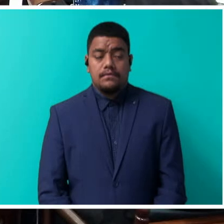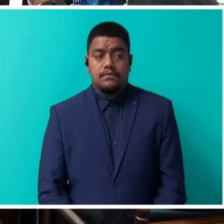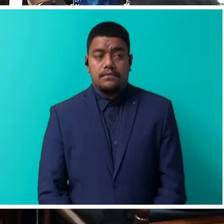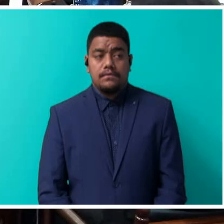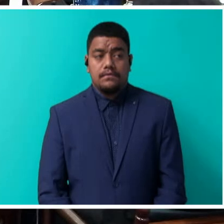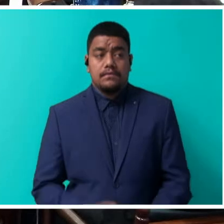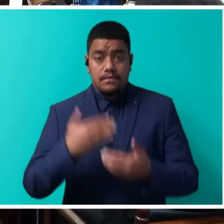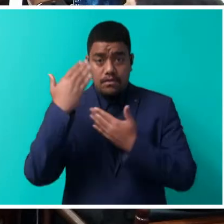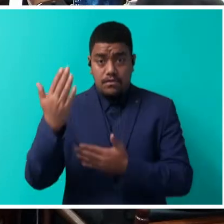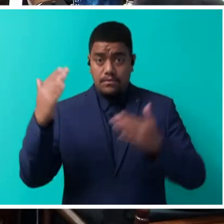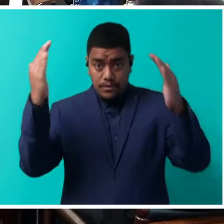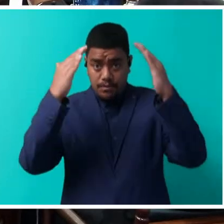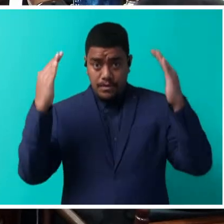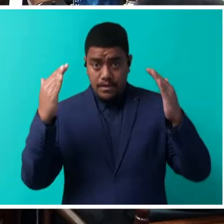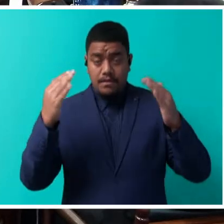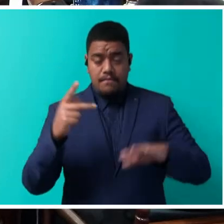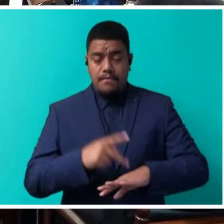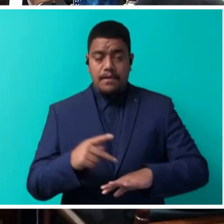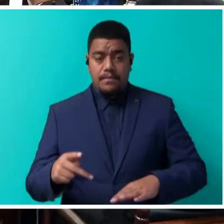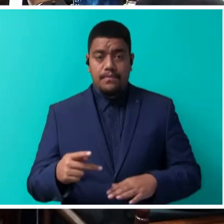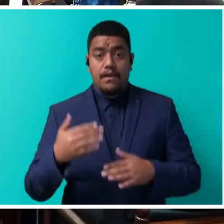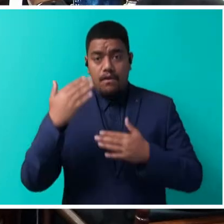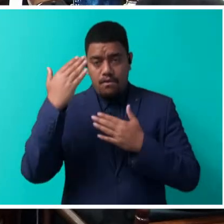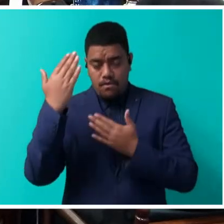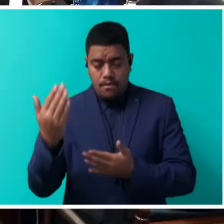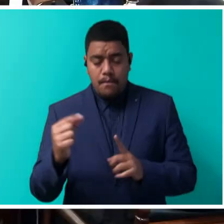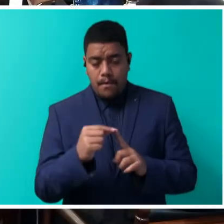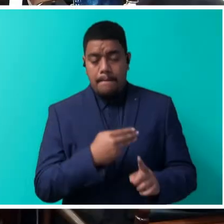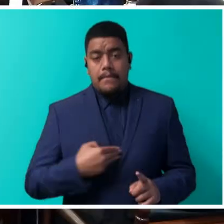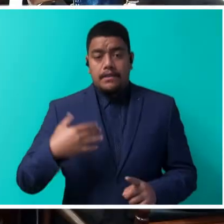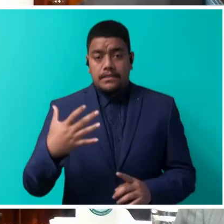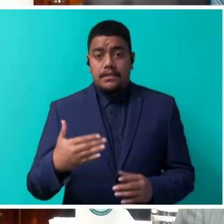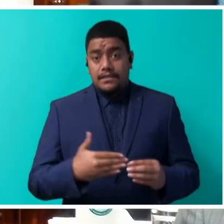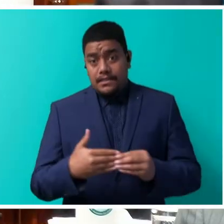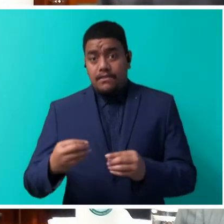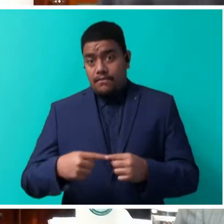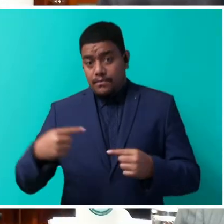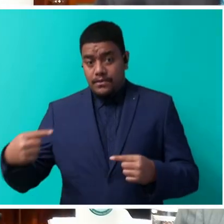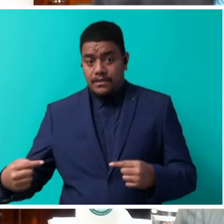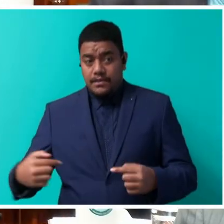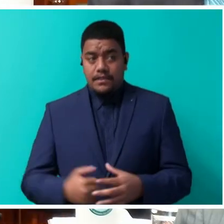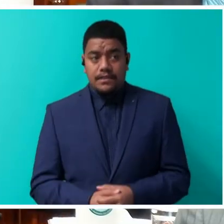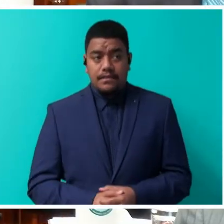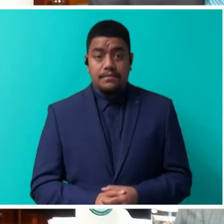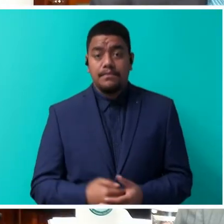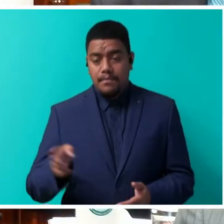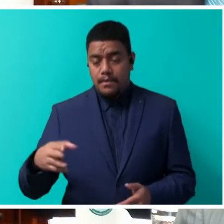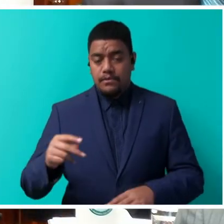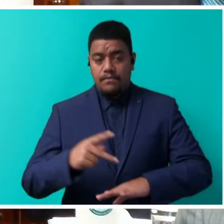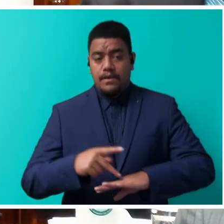The Honourable Speaker of Parliament, the Honourable Prime Minister, Leader of the Opposition, fellow members of